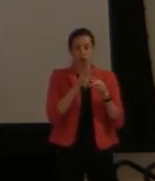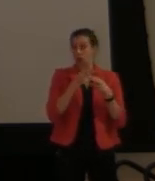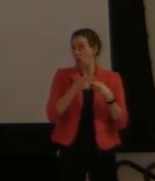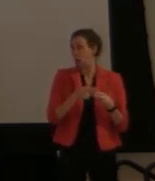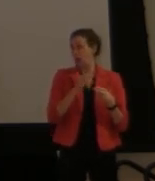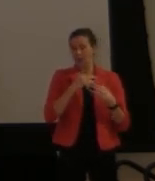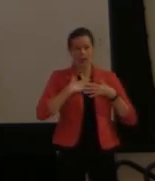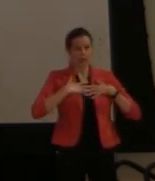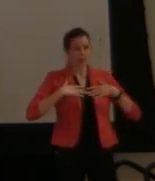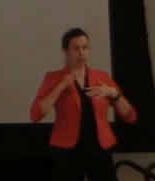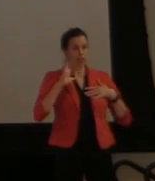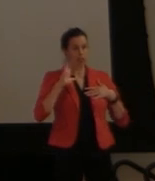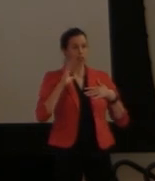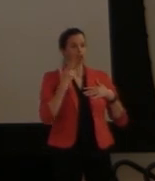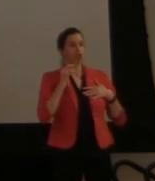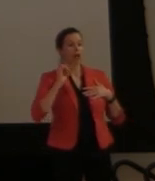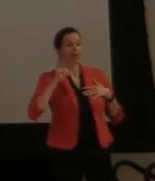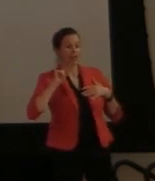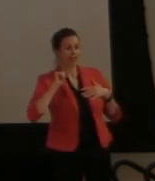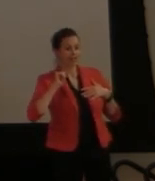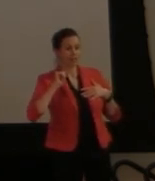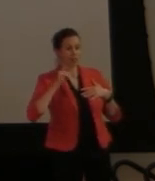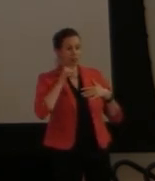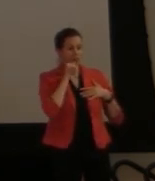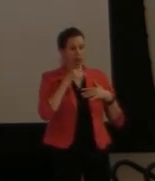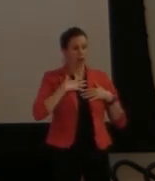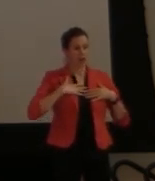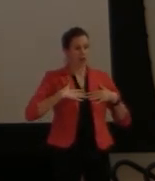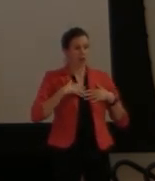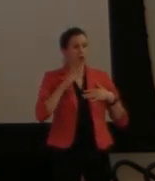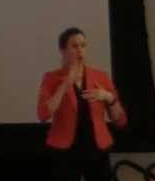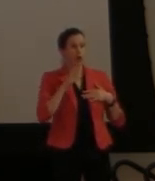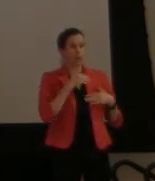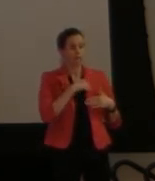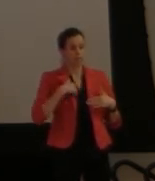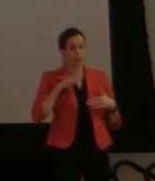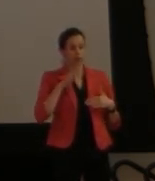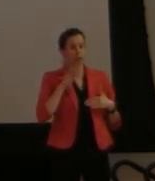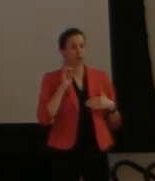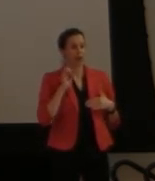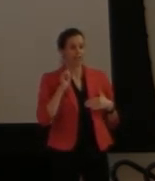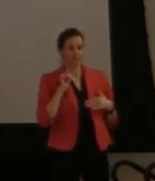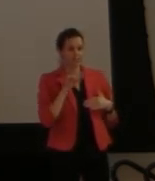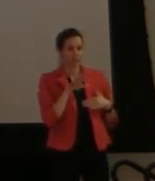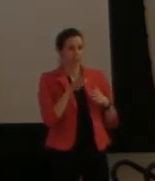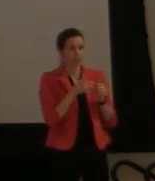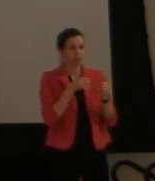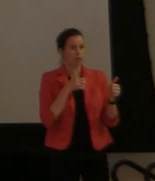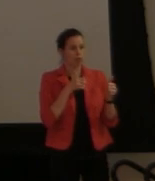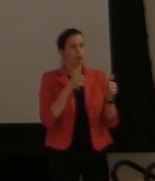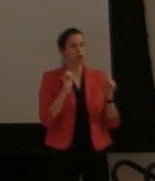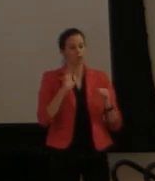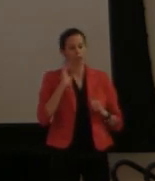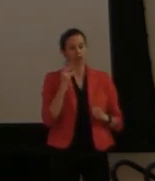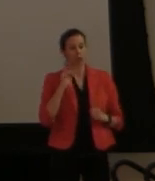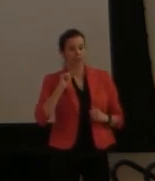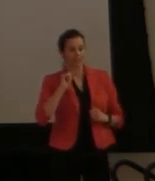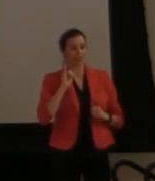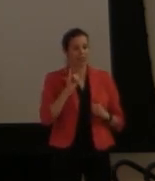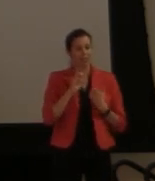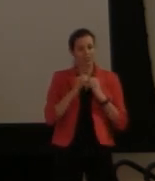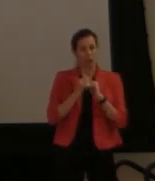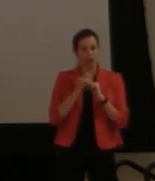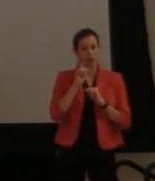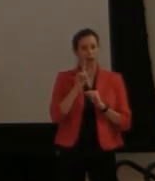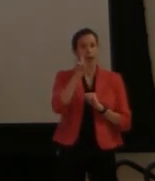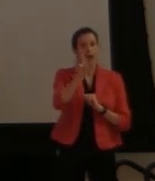your chest rather than assuming people want to call this area your breasts, right? So that's just a little bit about how you can